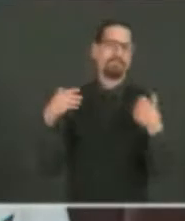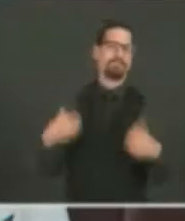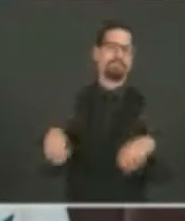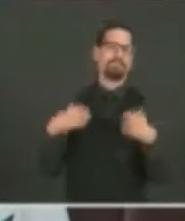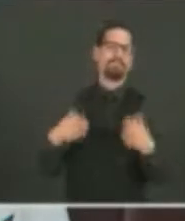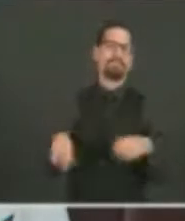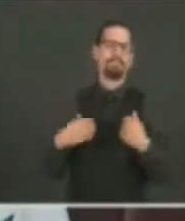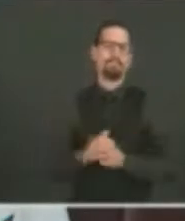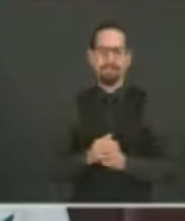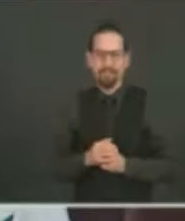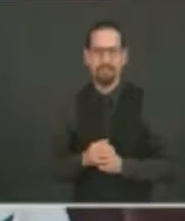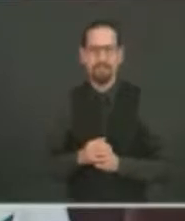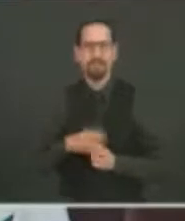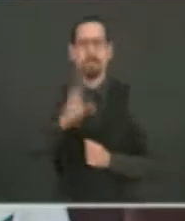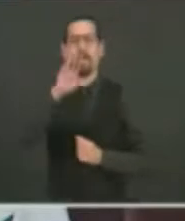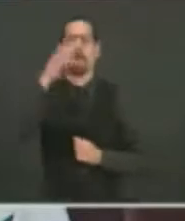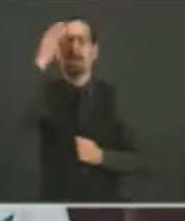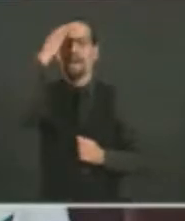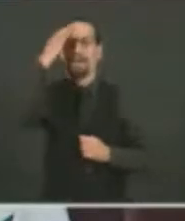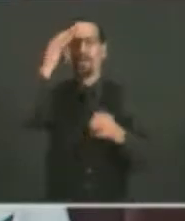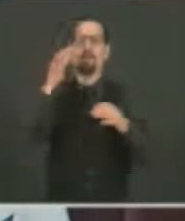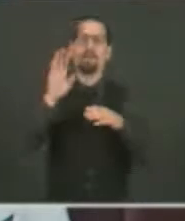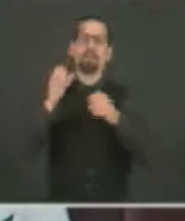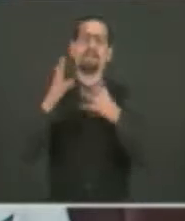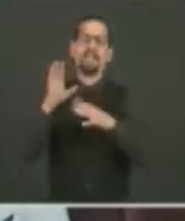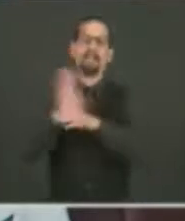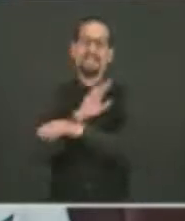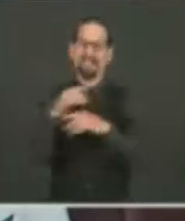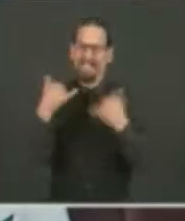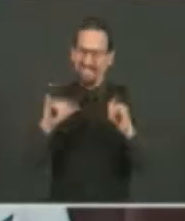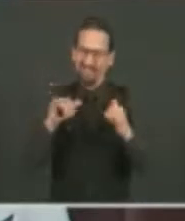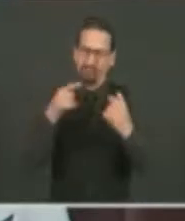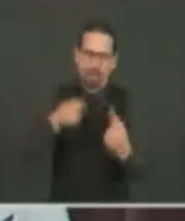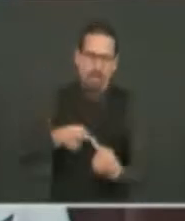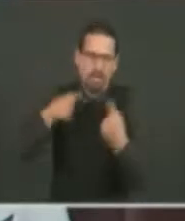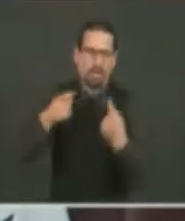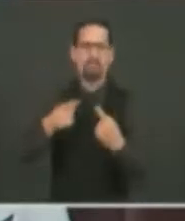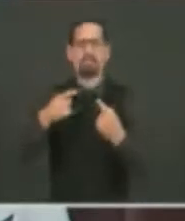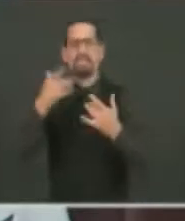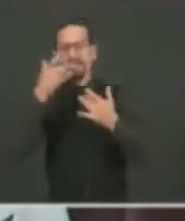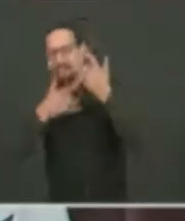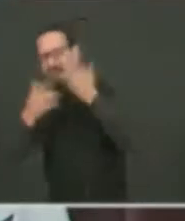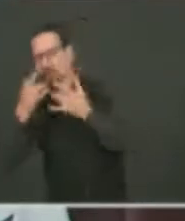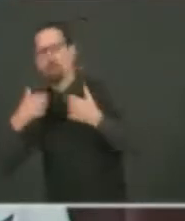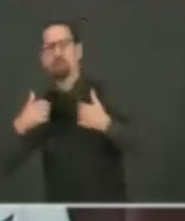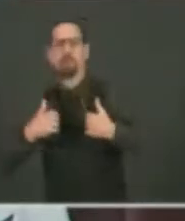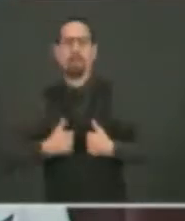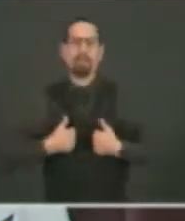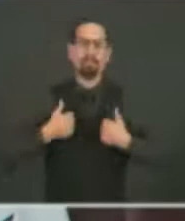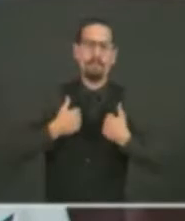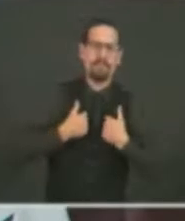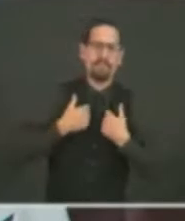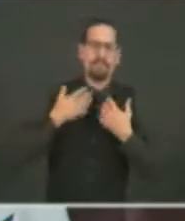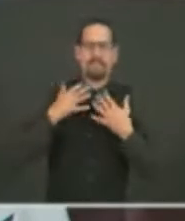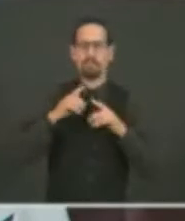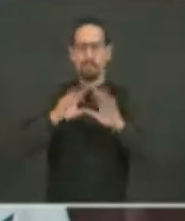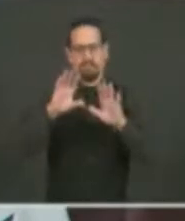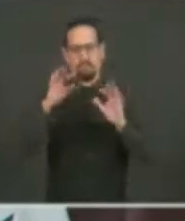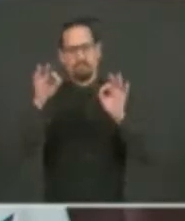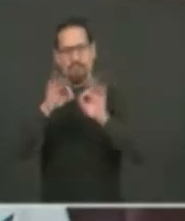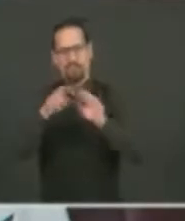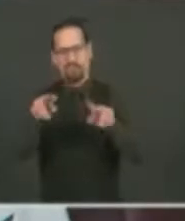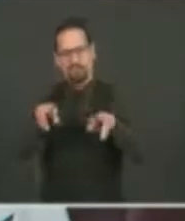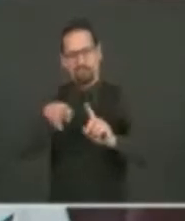The name of the game is survival, but you are doing a great job. You're #2 in America, and